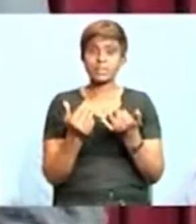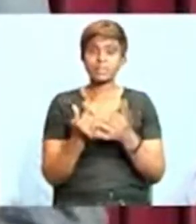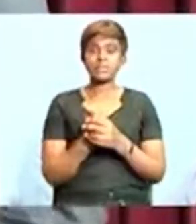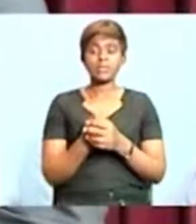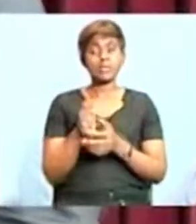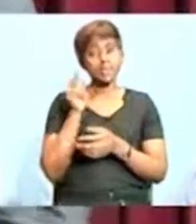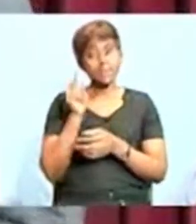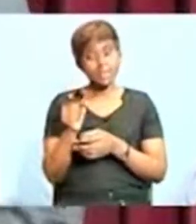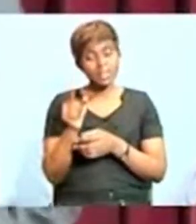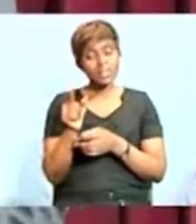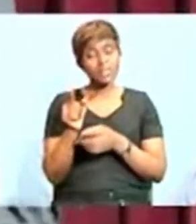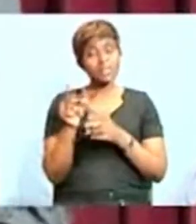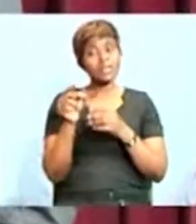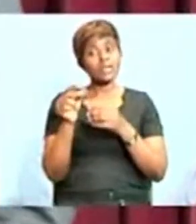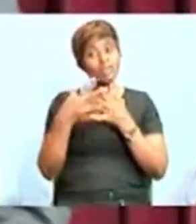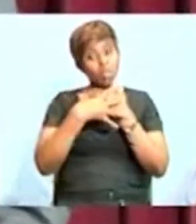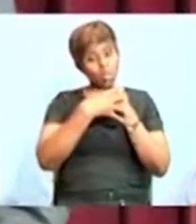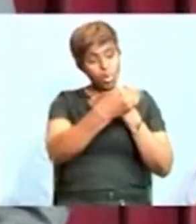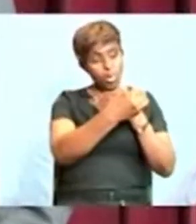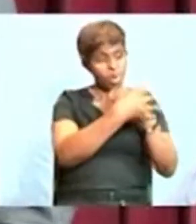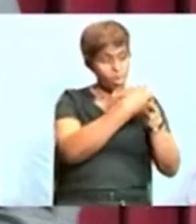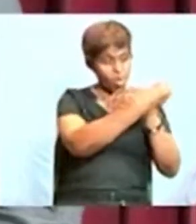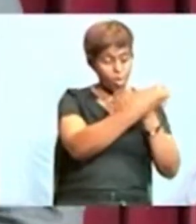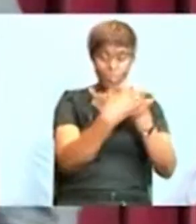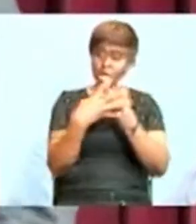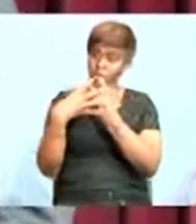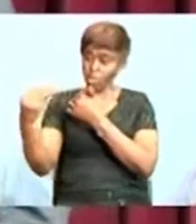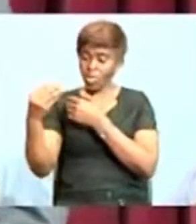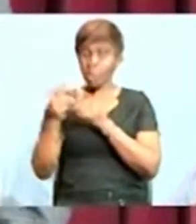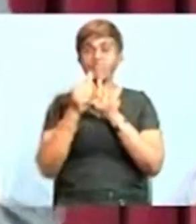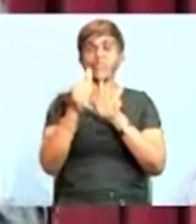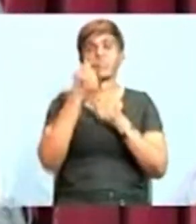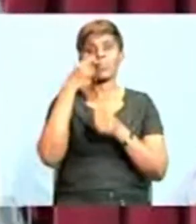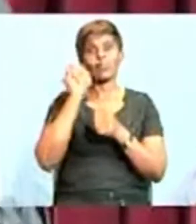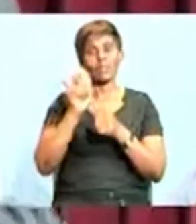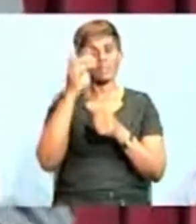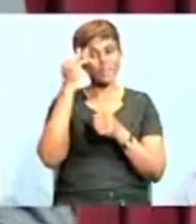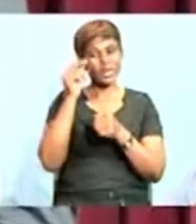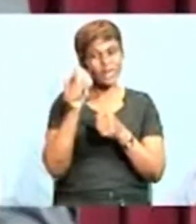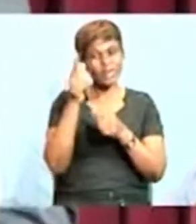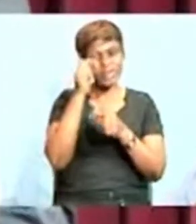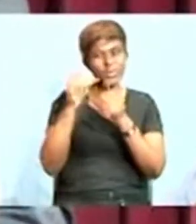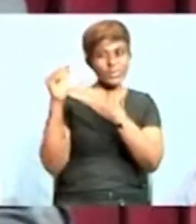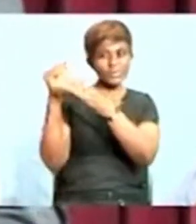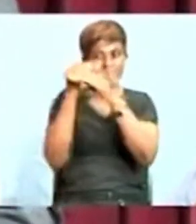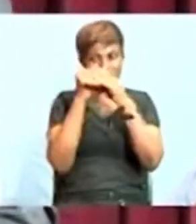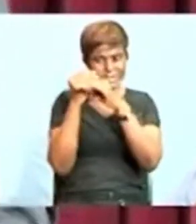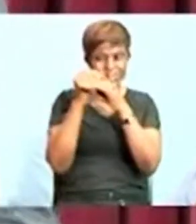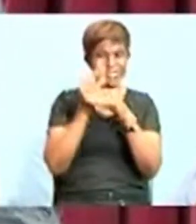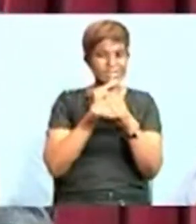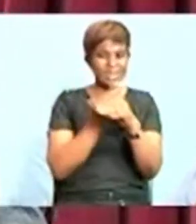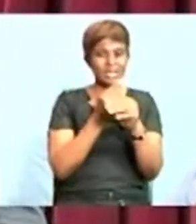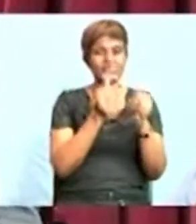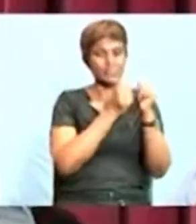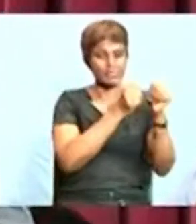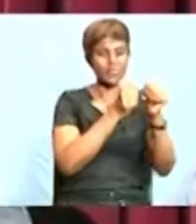that's a benchmark that we should be following, or that is the standard that we should be following.